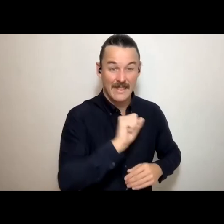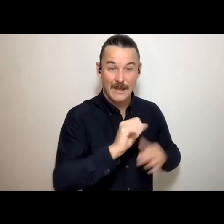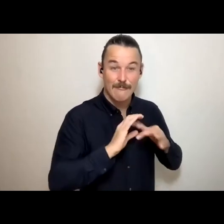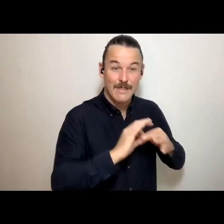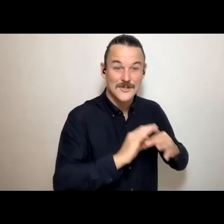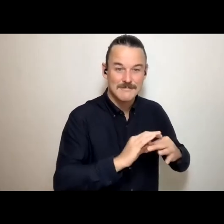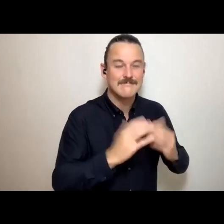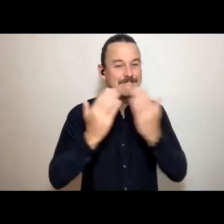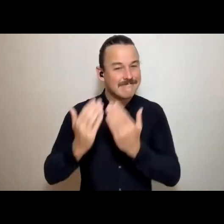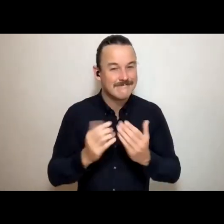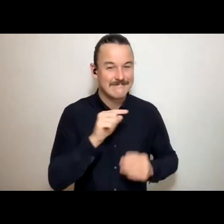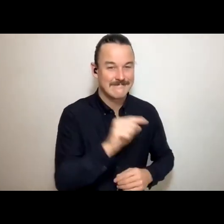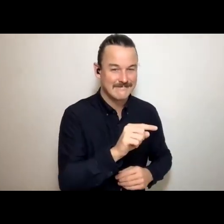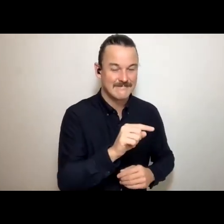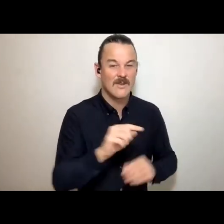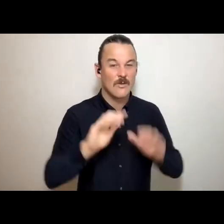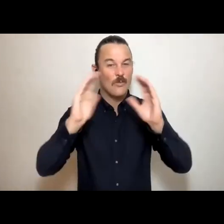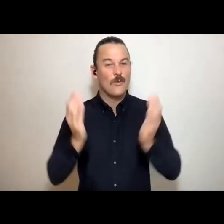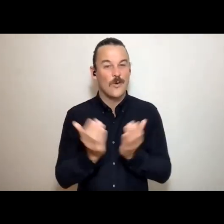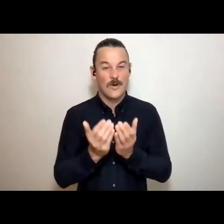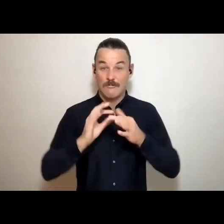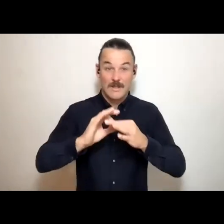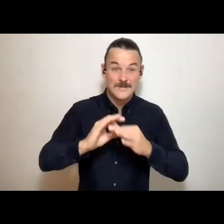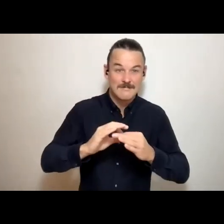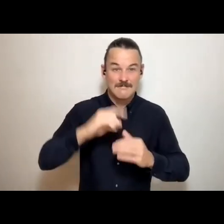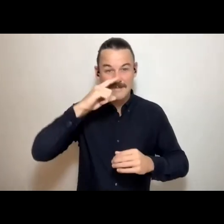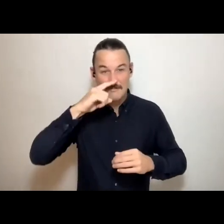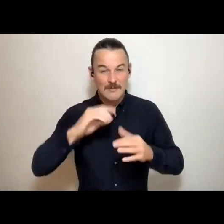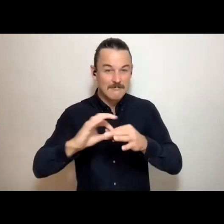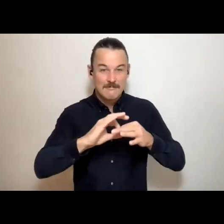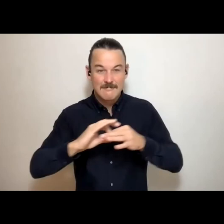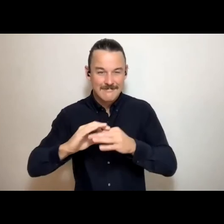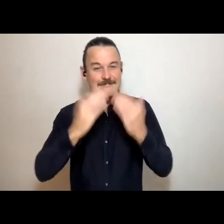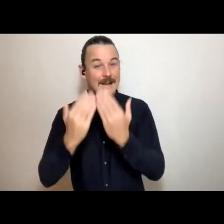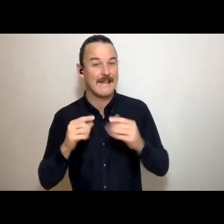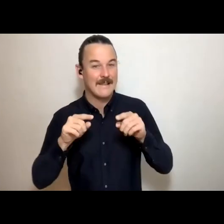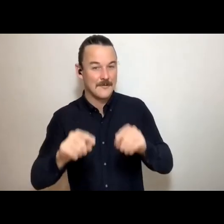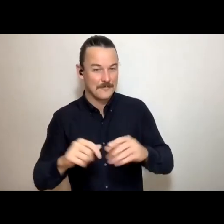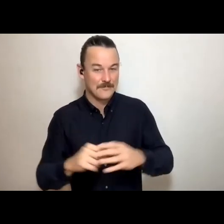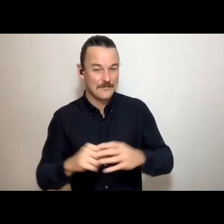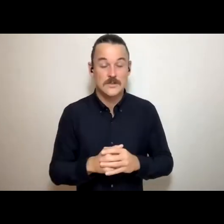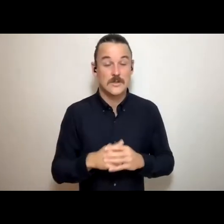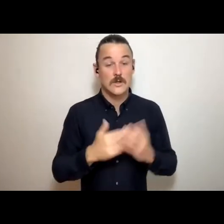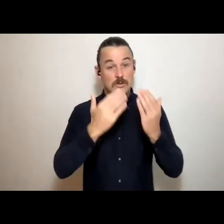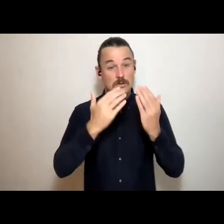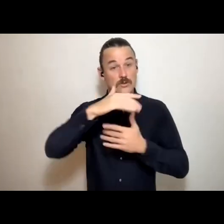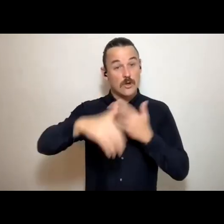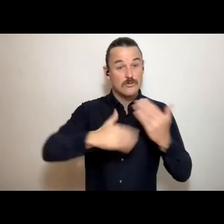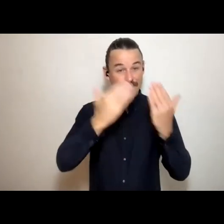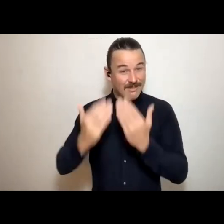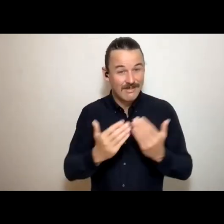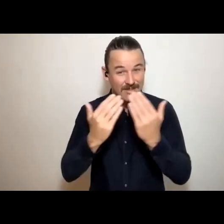society. Sociology involves the study of human behaviours and society. It is the study of